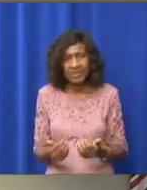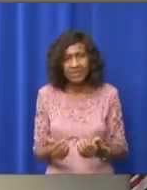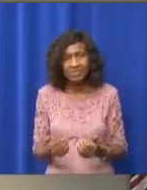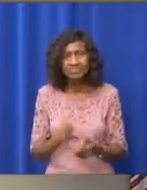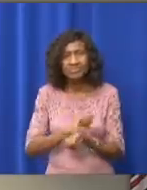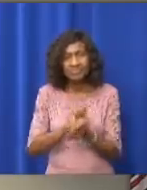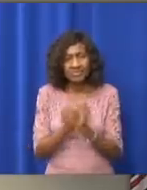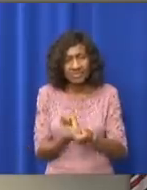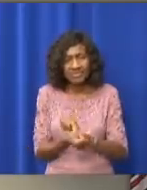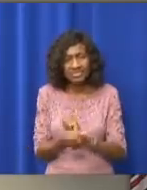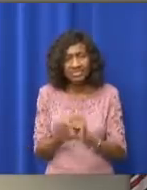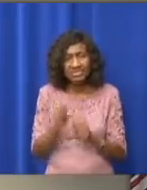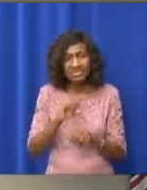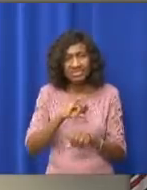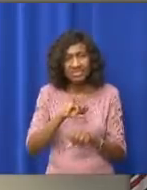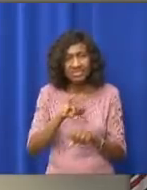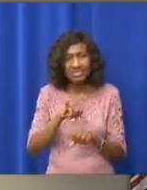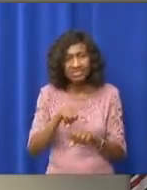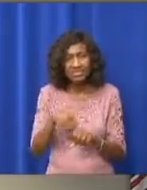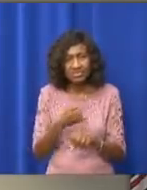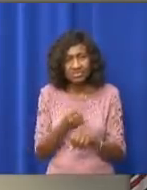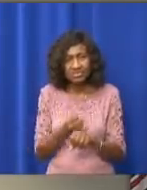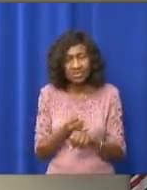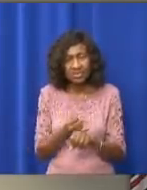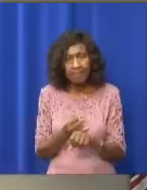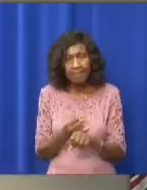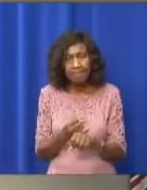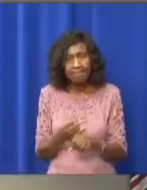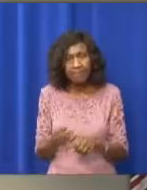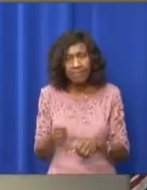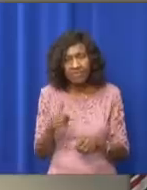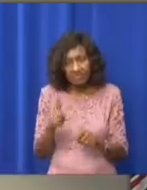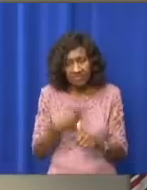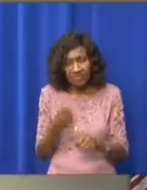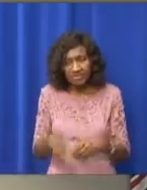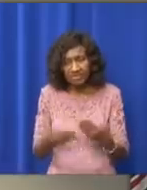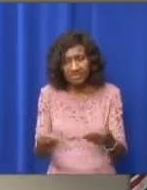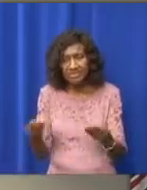now that they're going to be delivering other services? No.